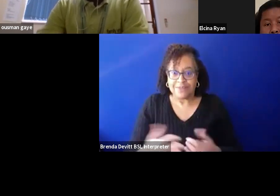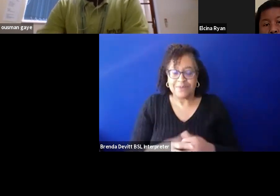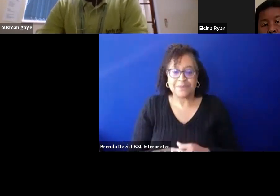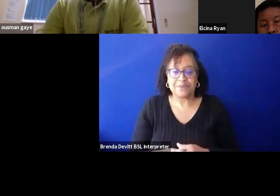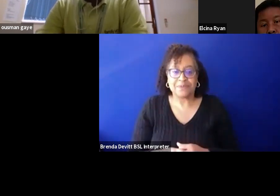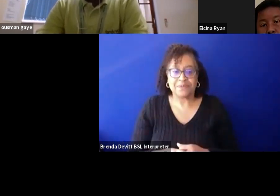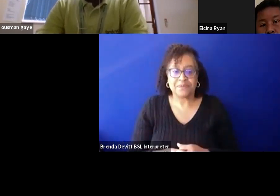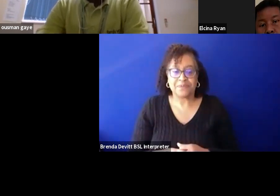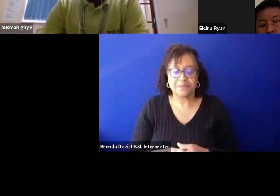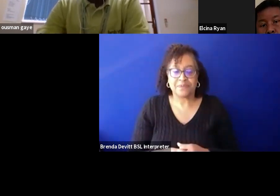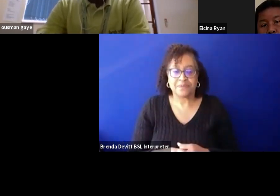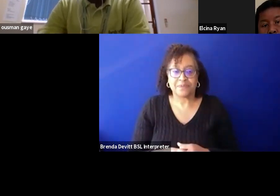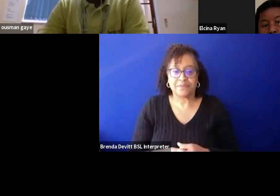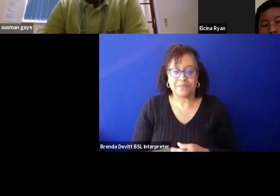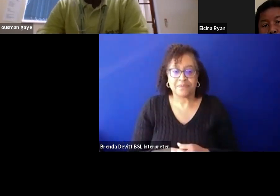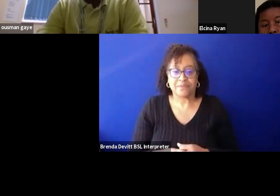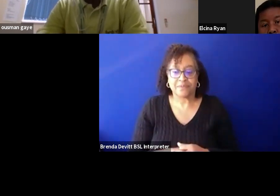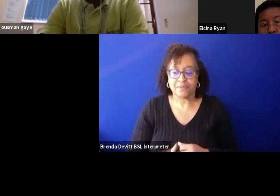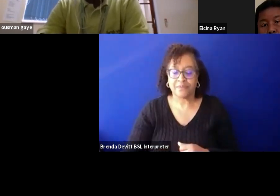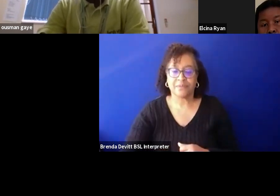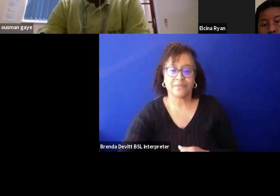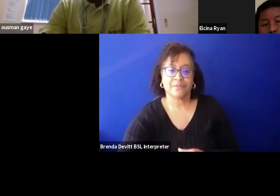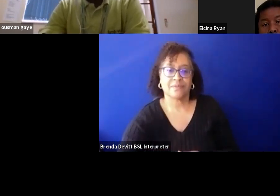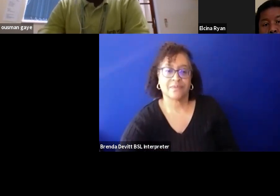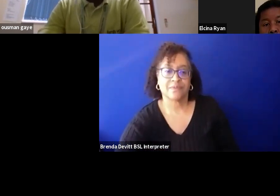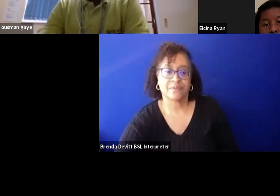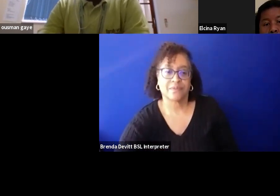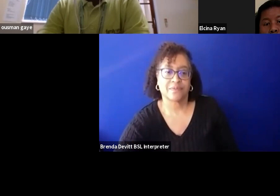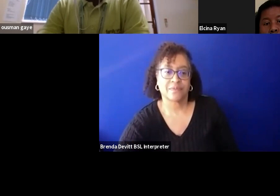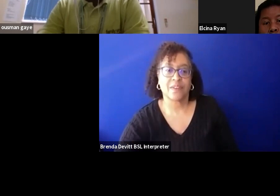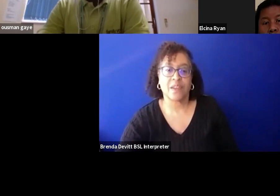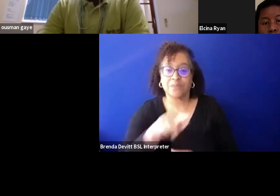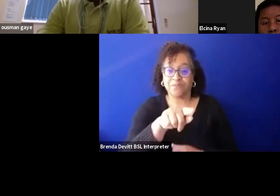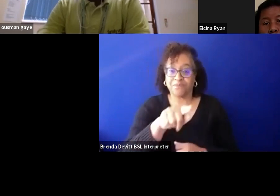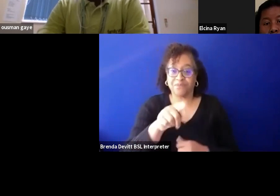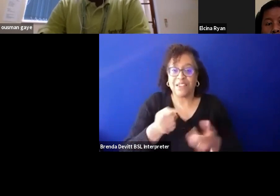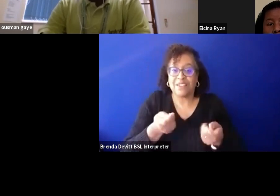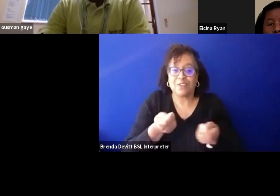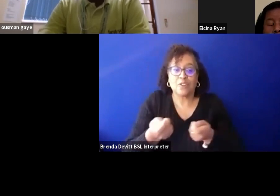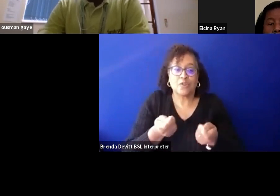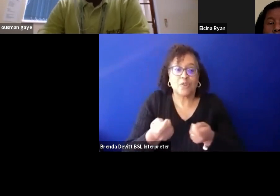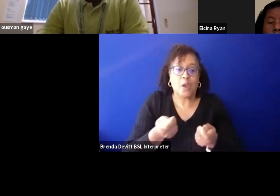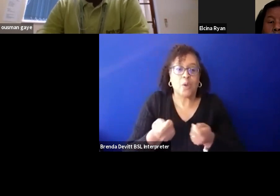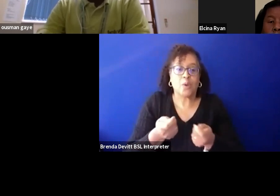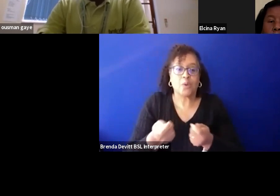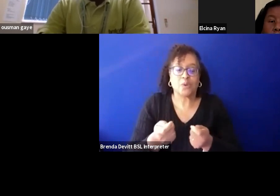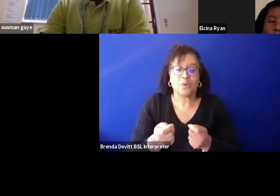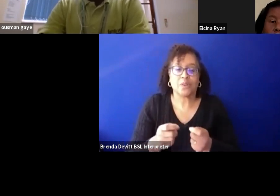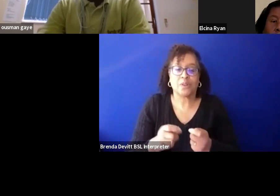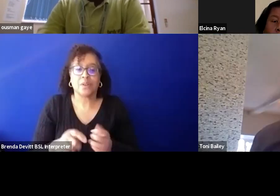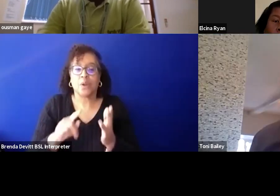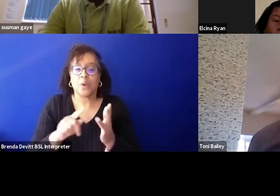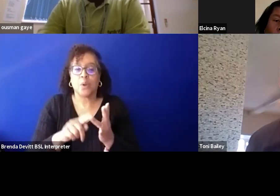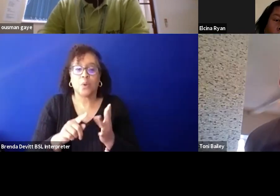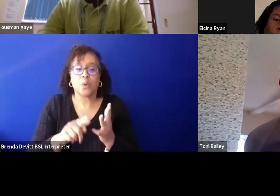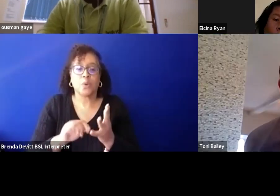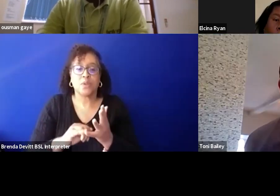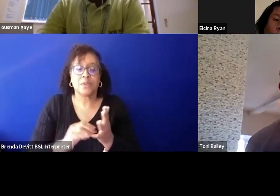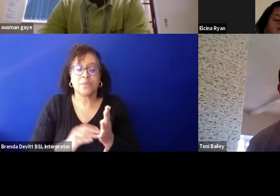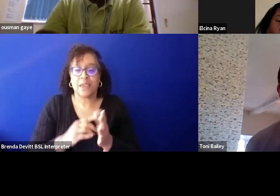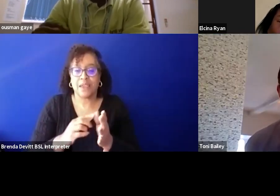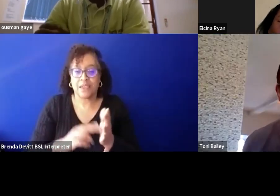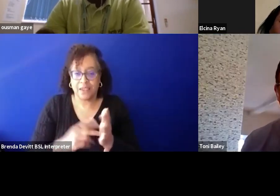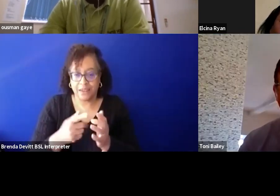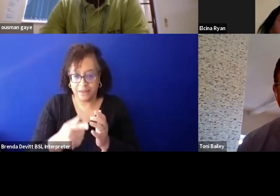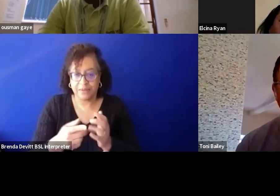that I am the host of today's meeting. My name is Mr. Usman Gay, the Community Development Worker for